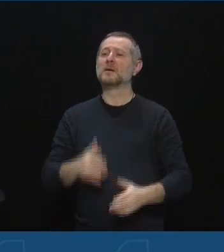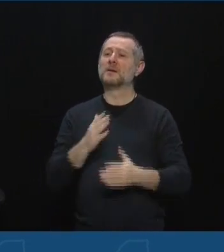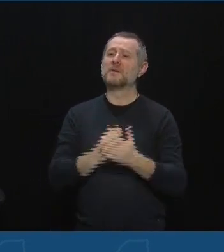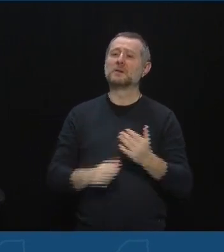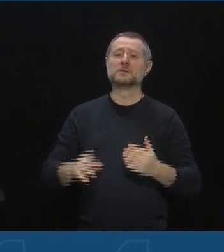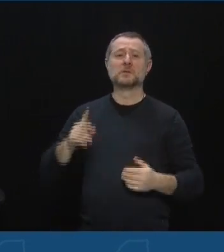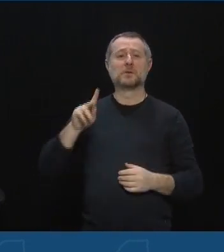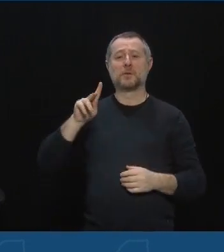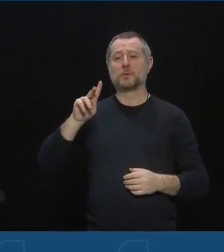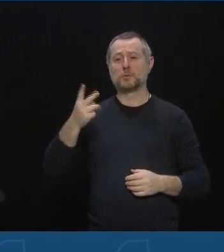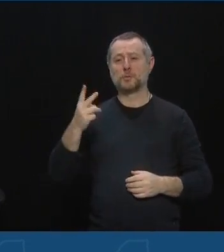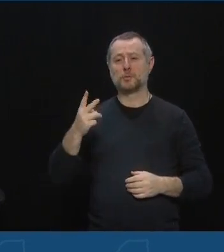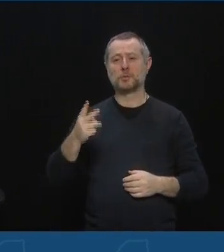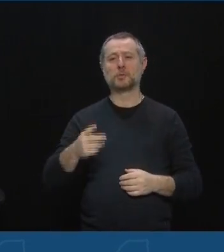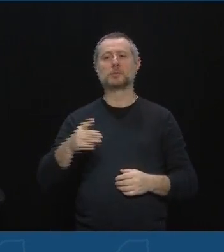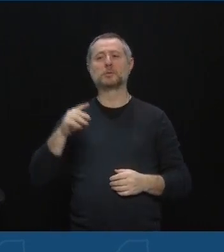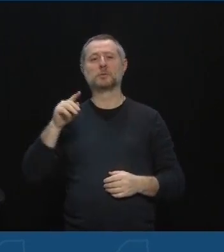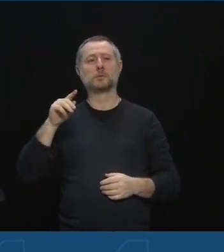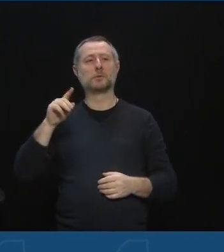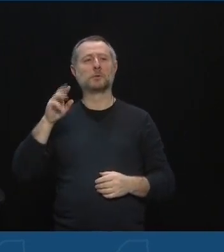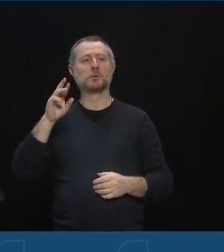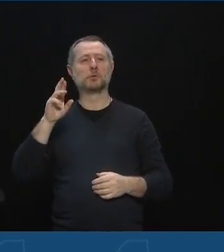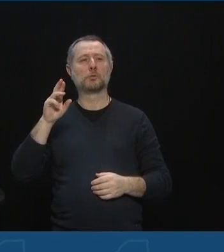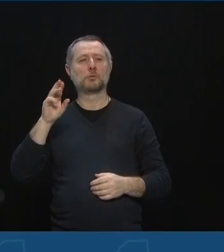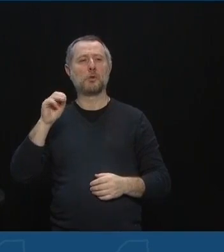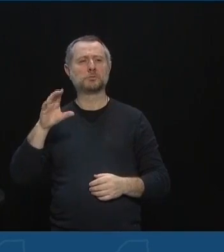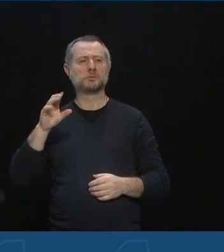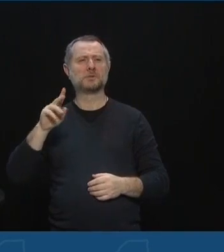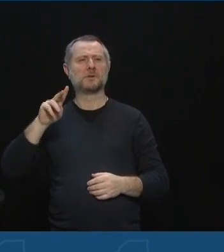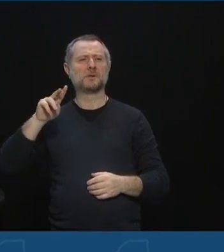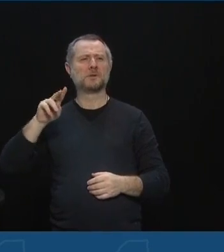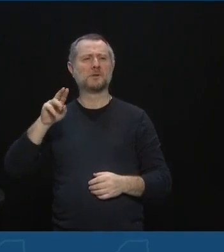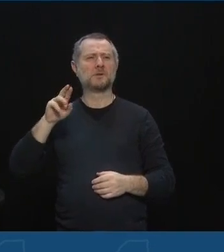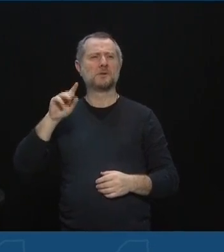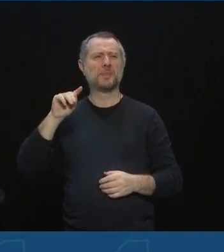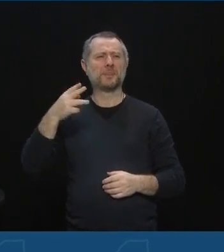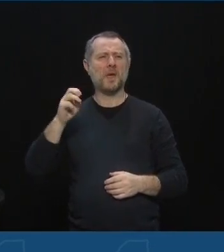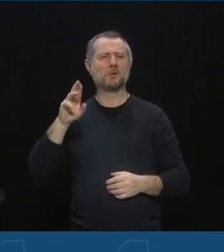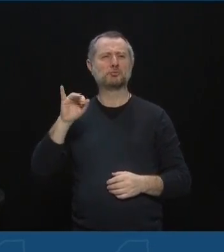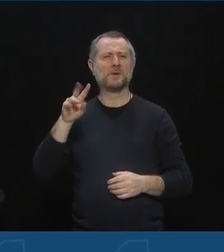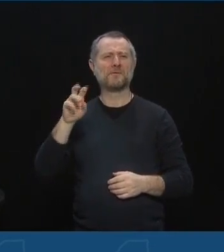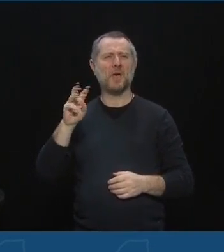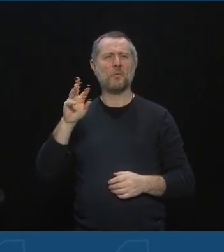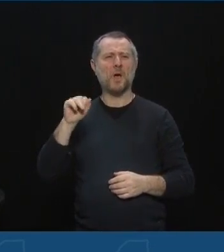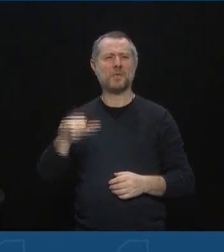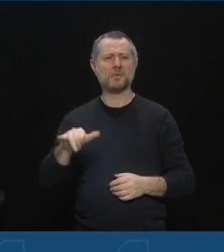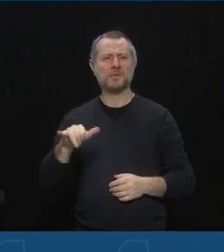the Riverway. Let's get it done. Let's make sure that we have the resource we need. Announcing that here.